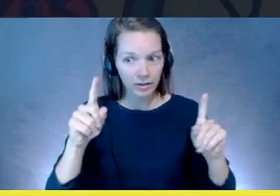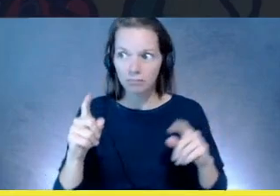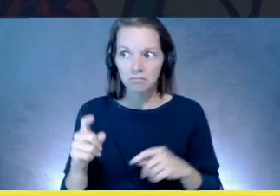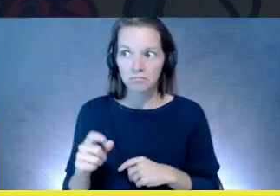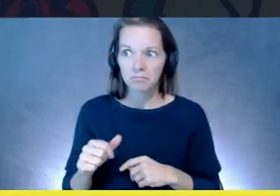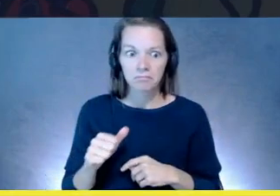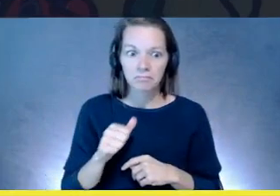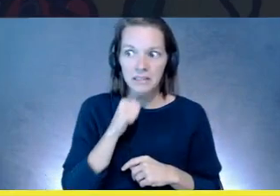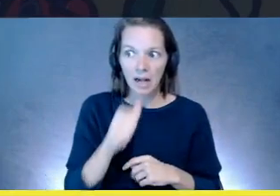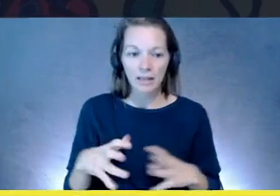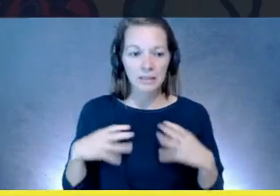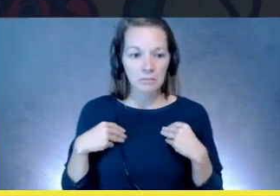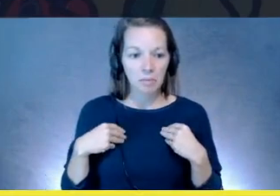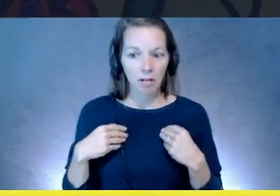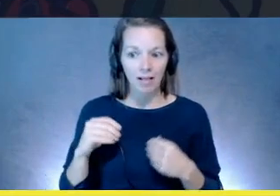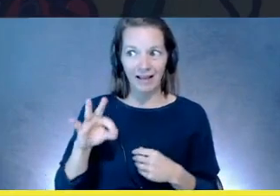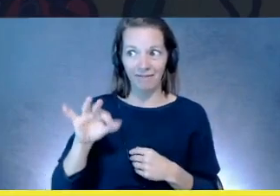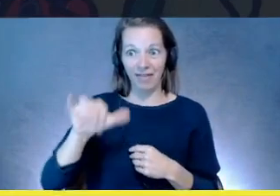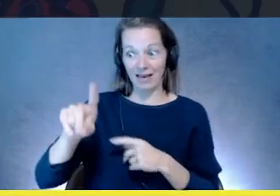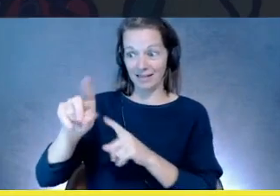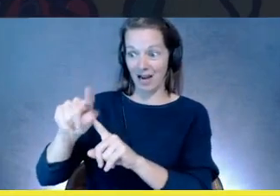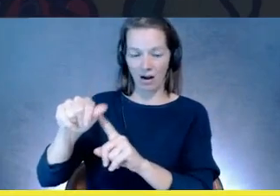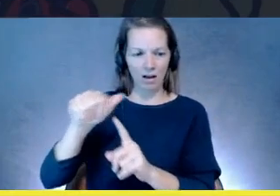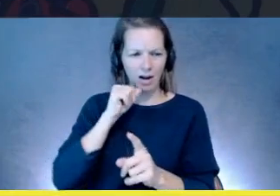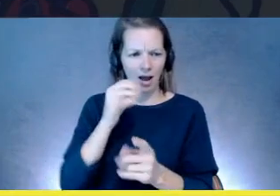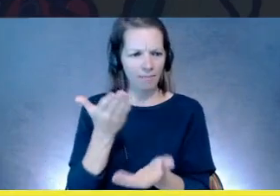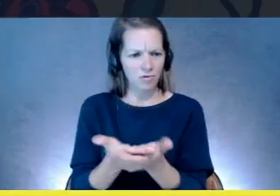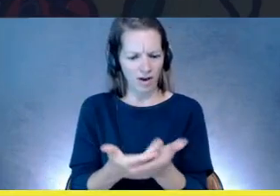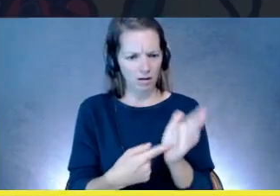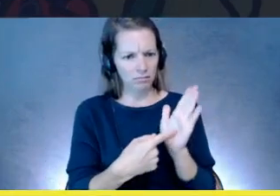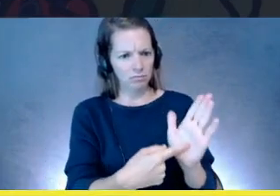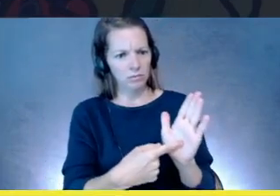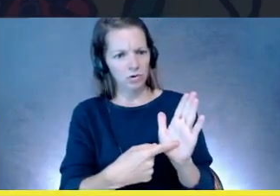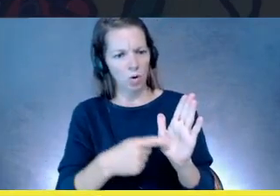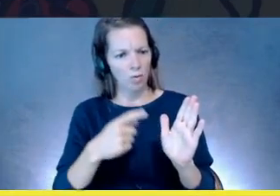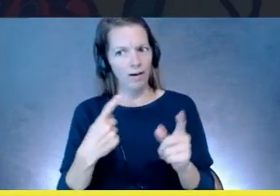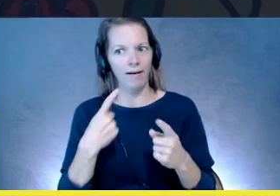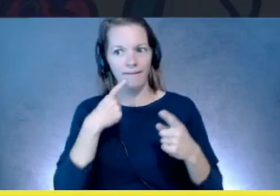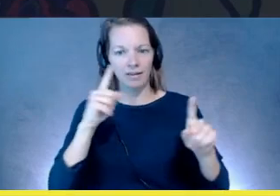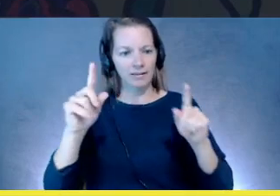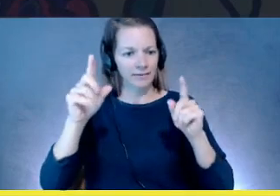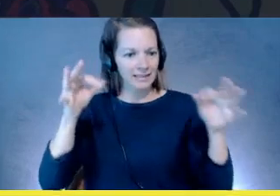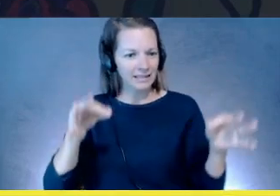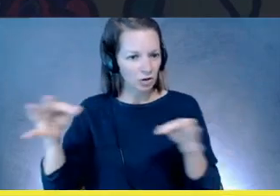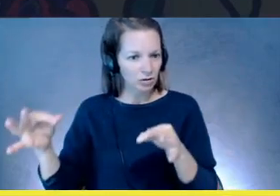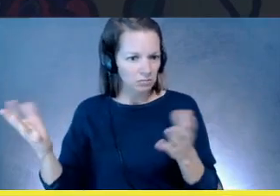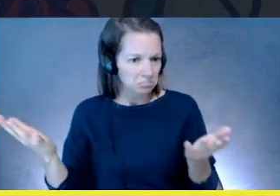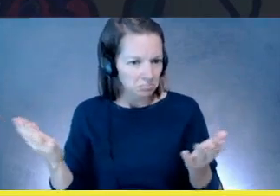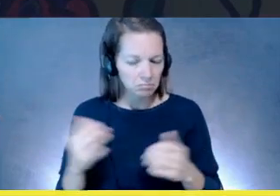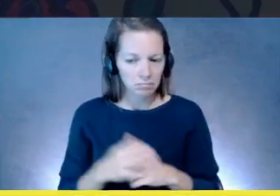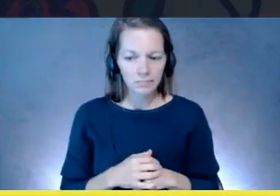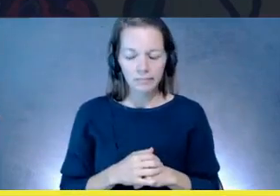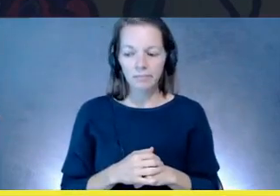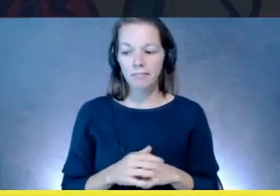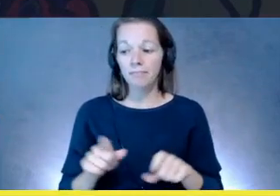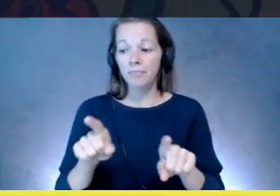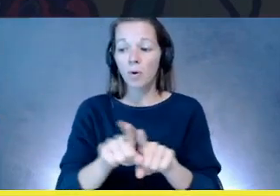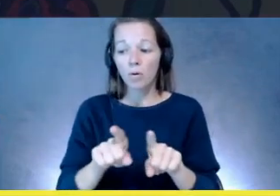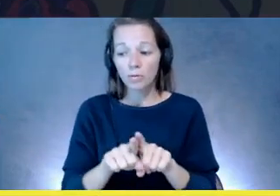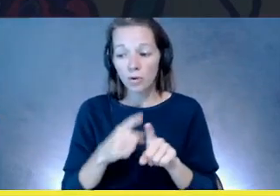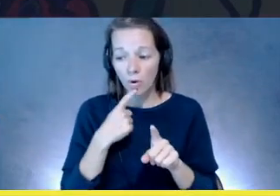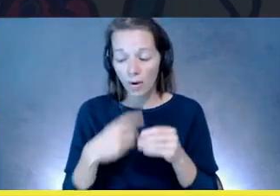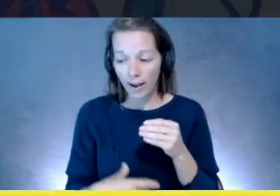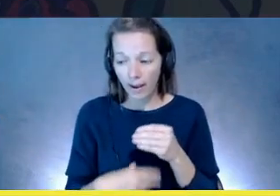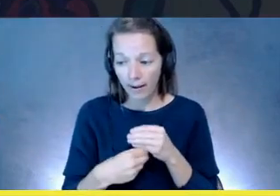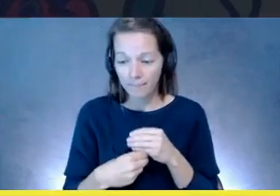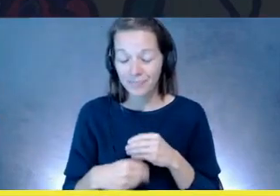don't provide evidence to support effective decision-making. And I would also add that technically